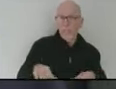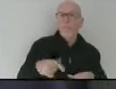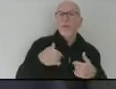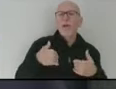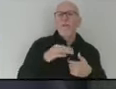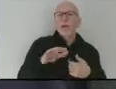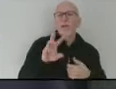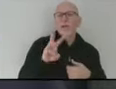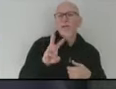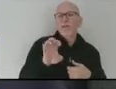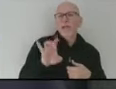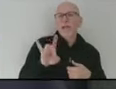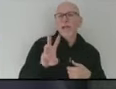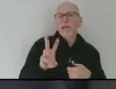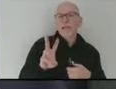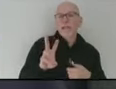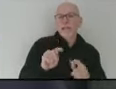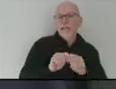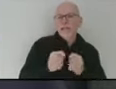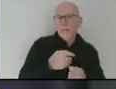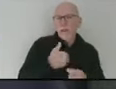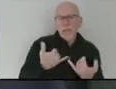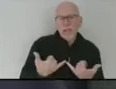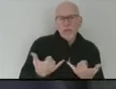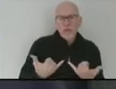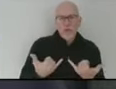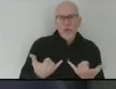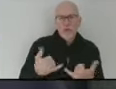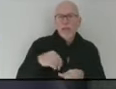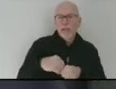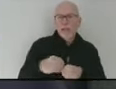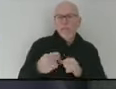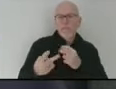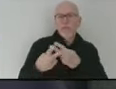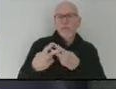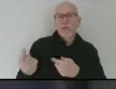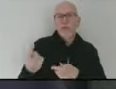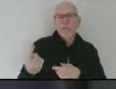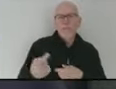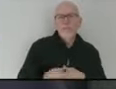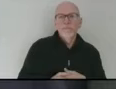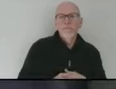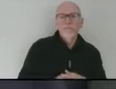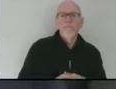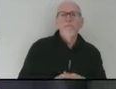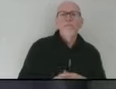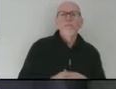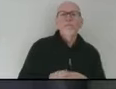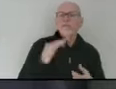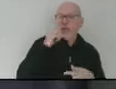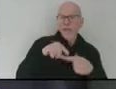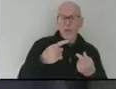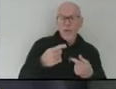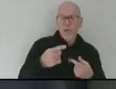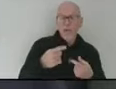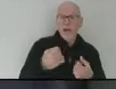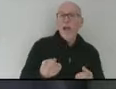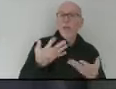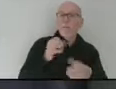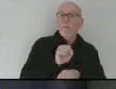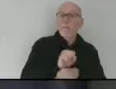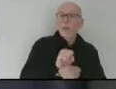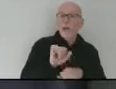686 team members today currently in quarantine. And when you think about the amount of employees that are at